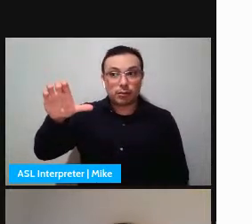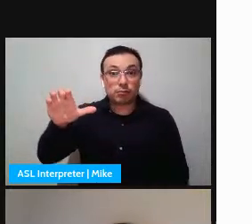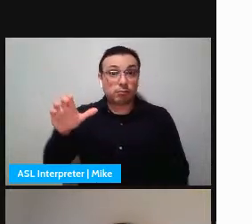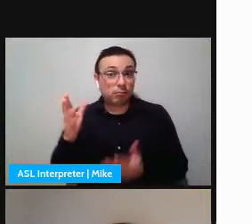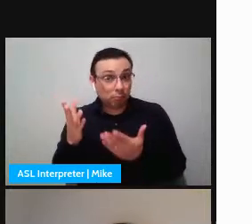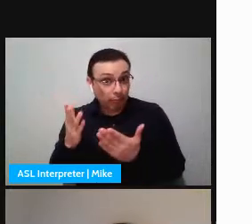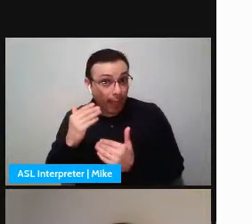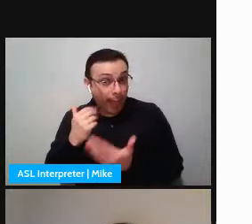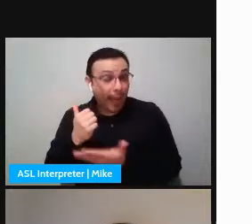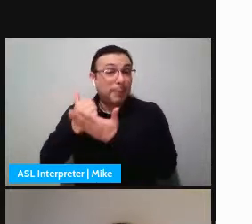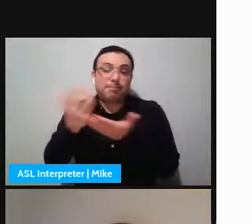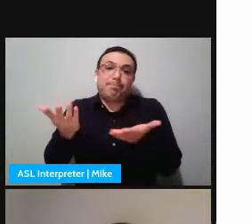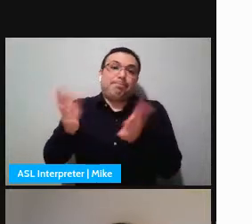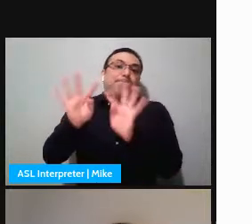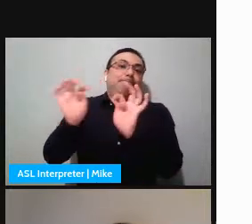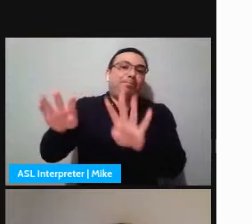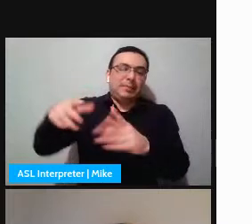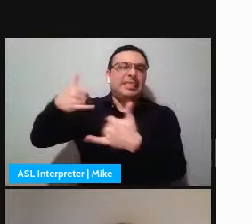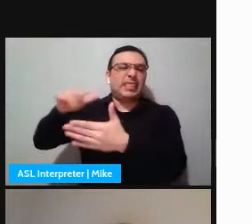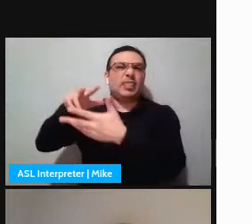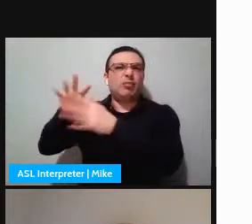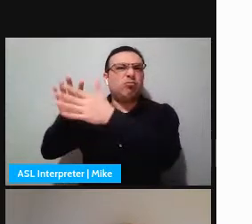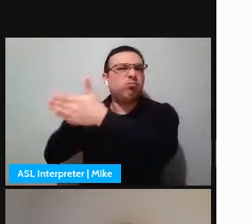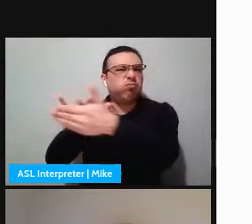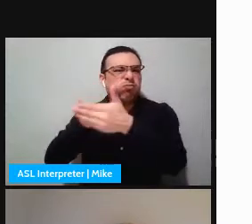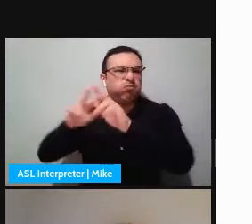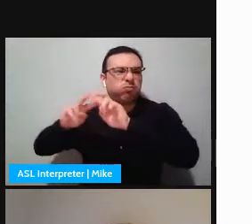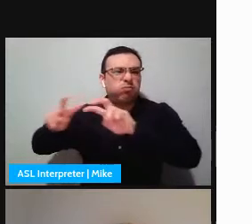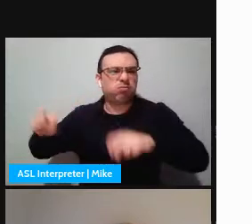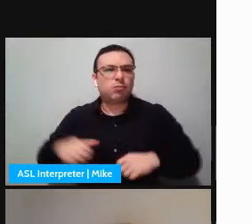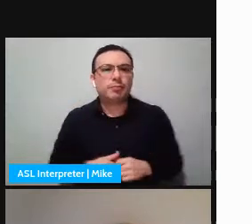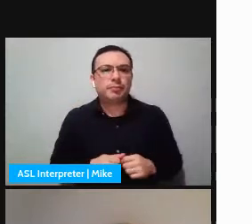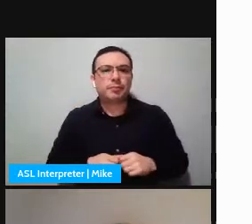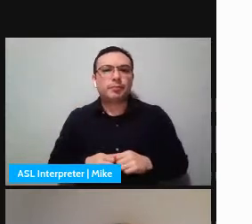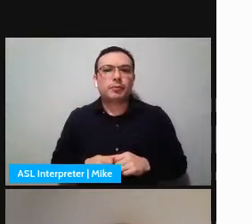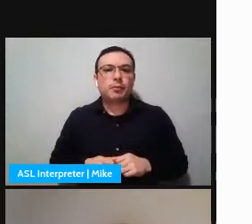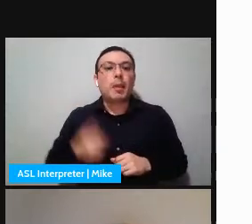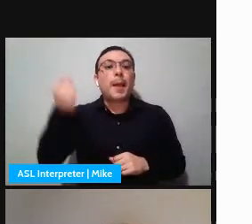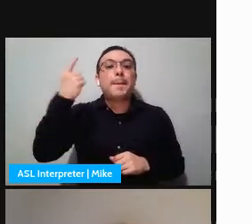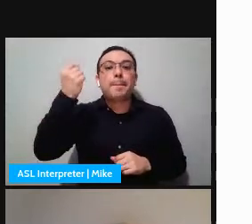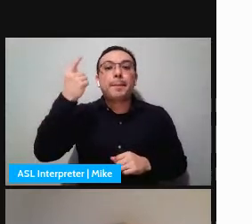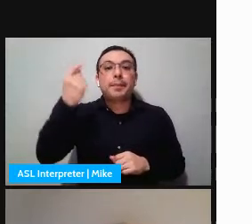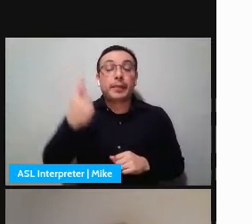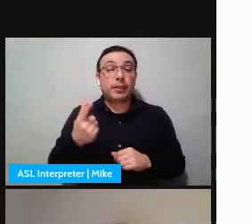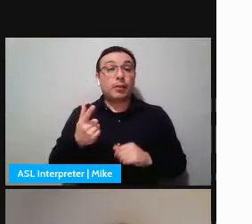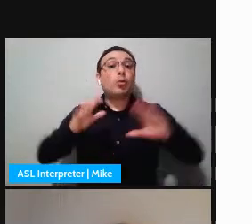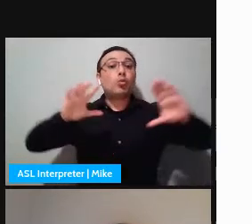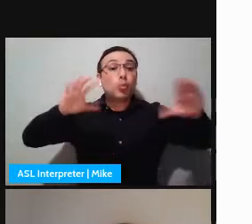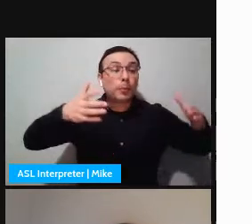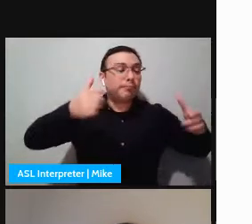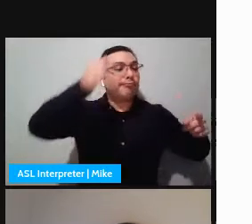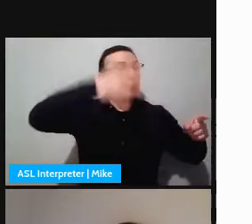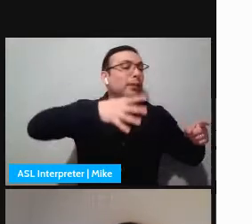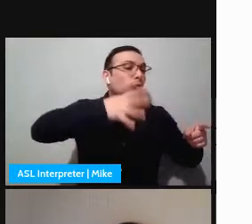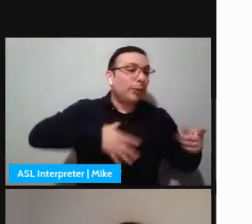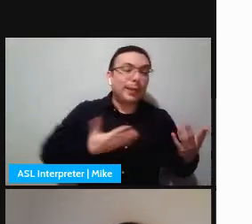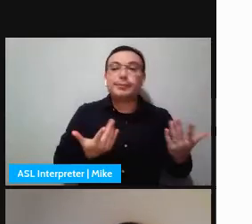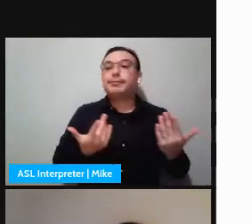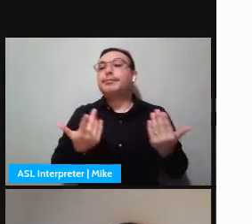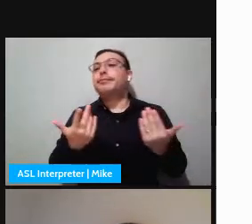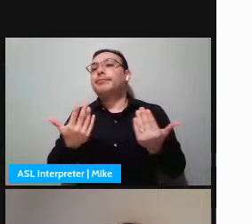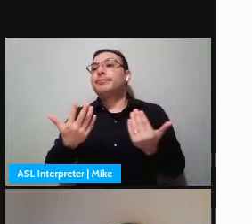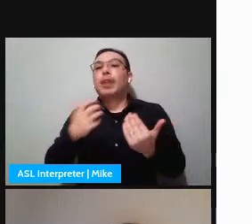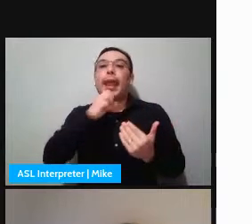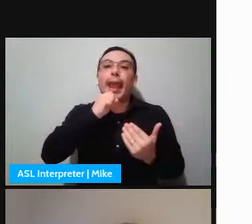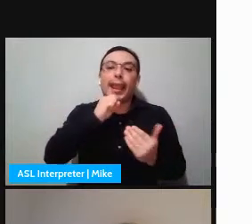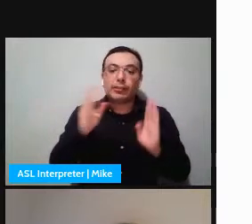many subpopulations, obviously, in our country. And so there are additional studies and data being collected so we can know more about